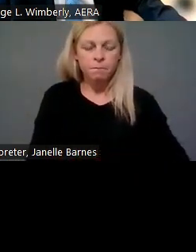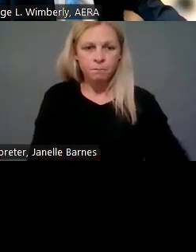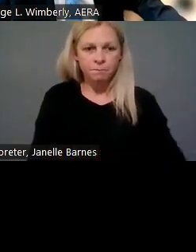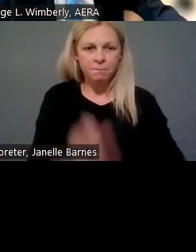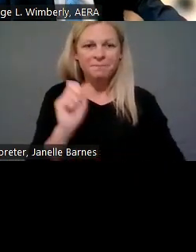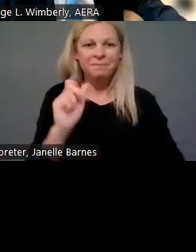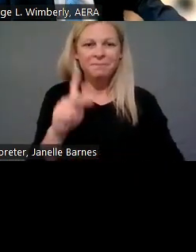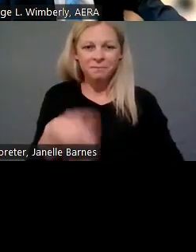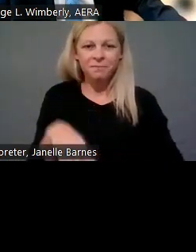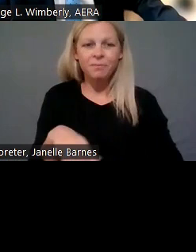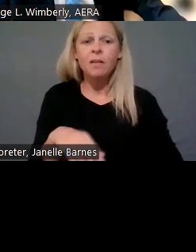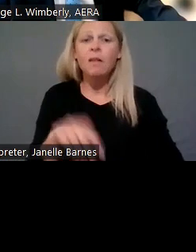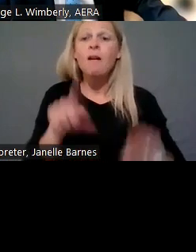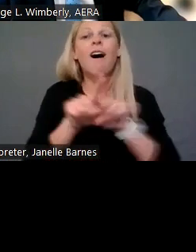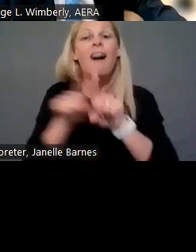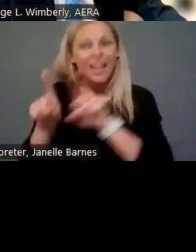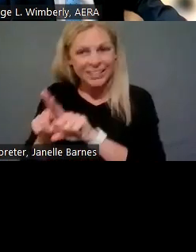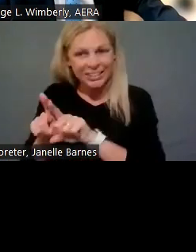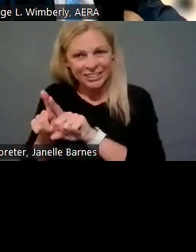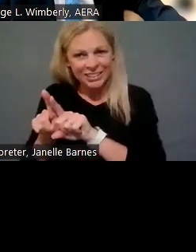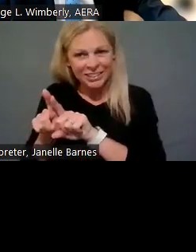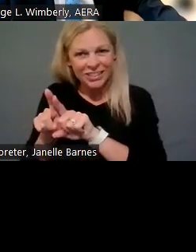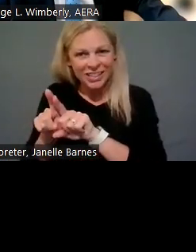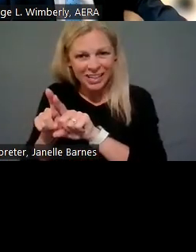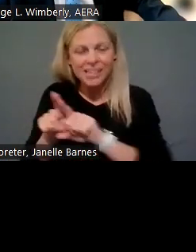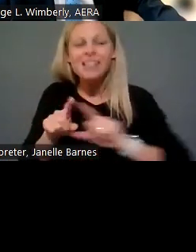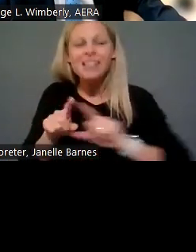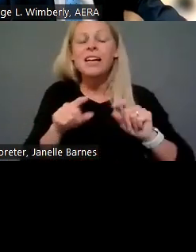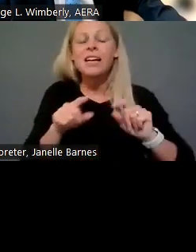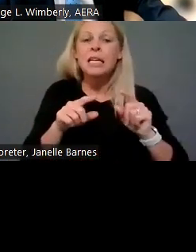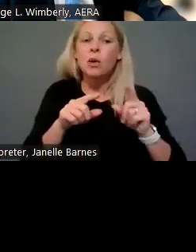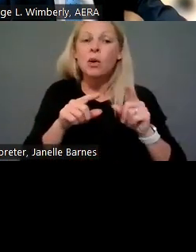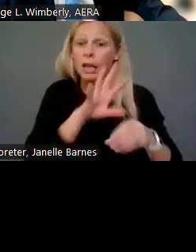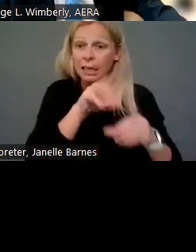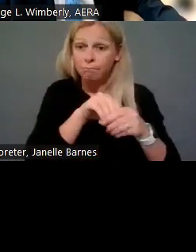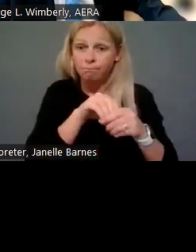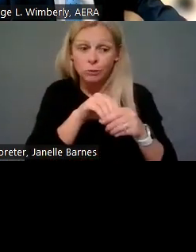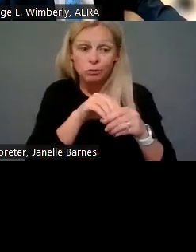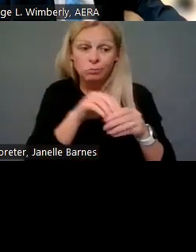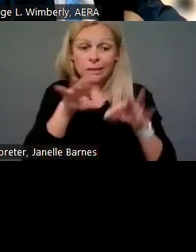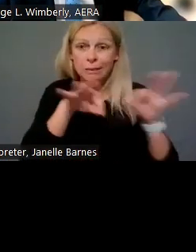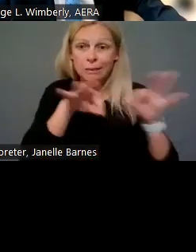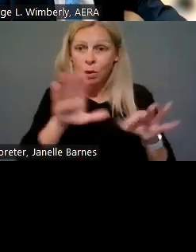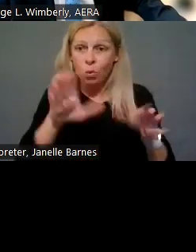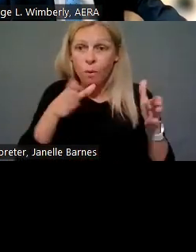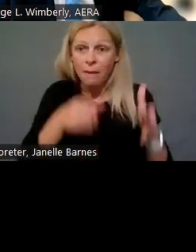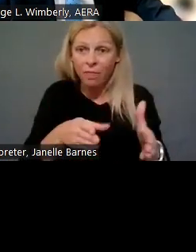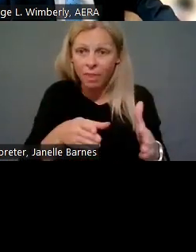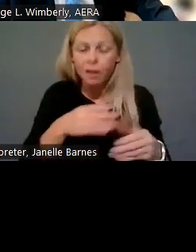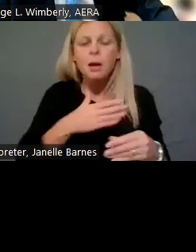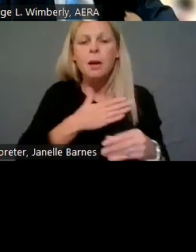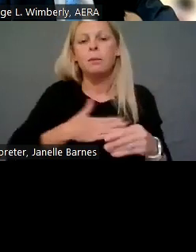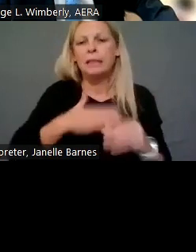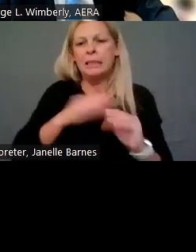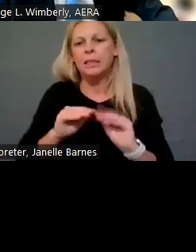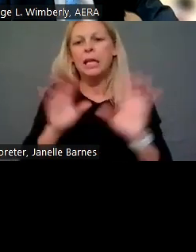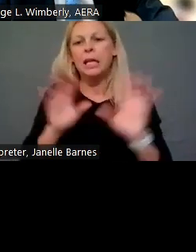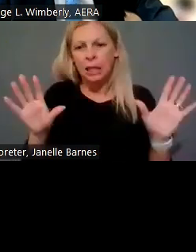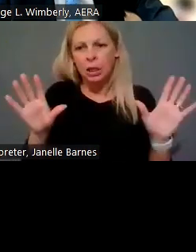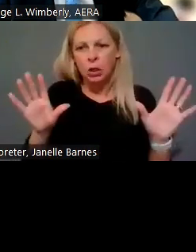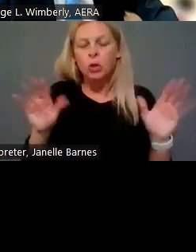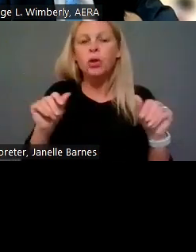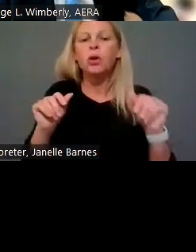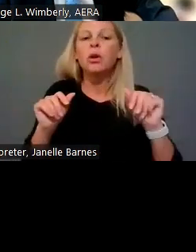Okay. Also, though, and as part of your method and things, be very clear though with that you